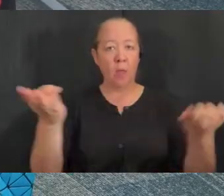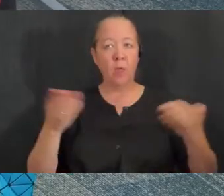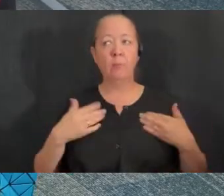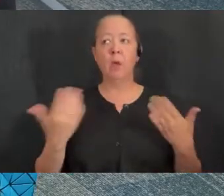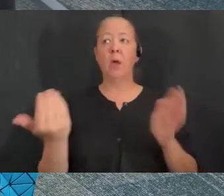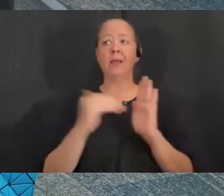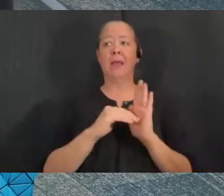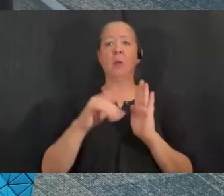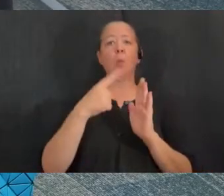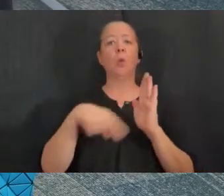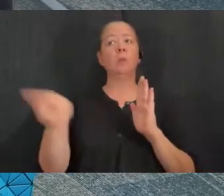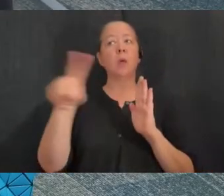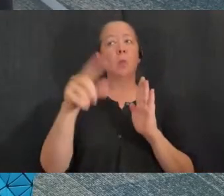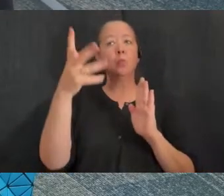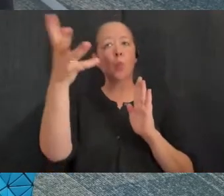see in terms of retail